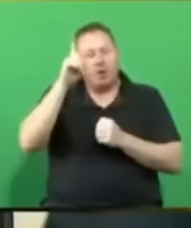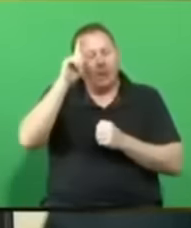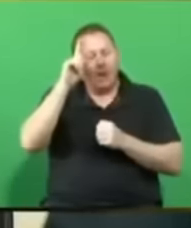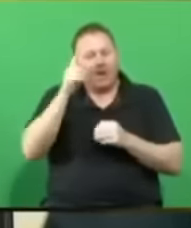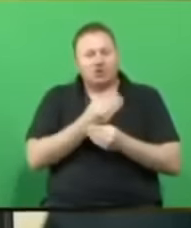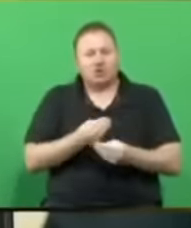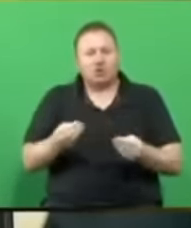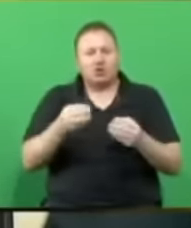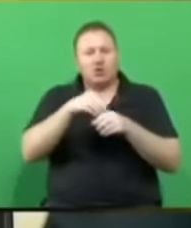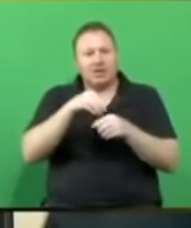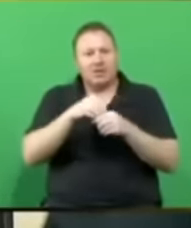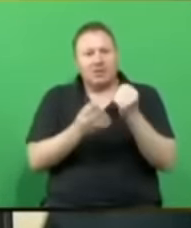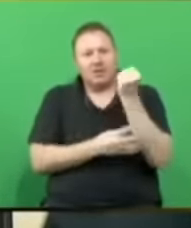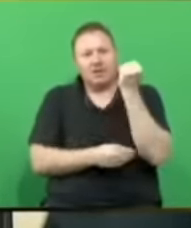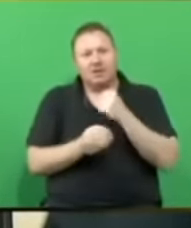I